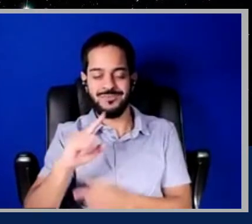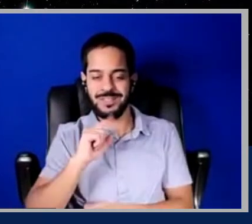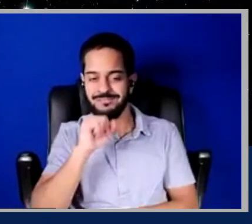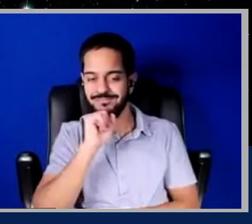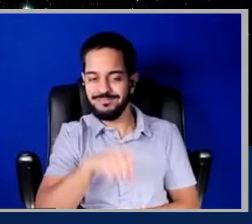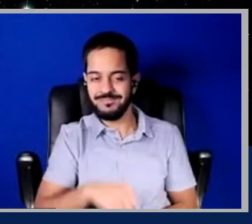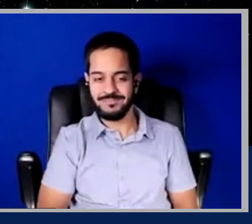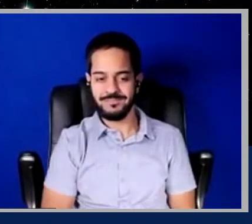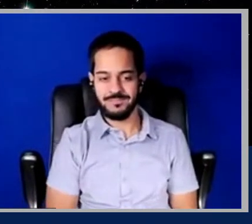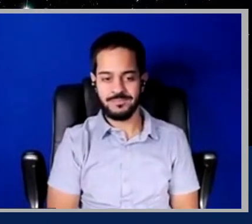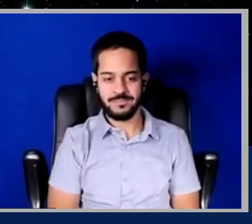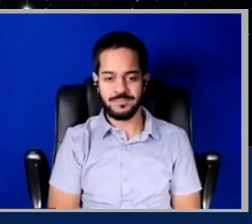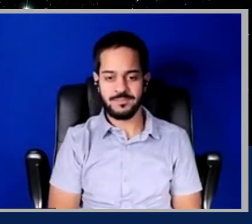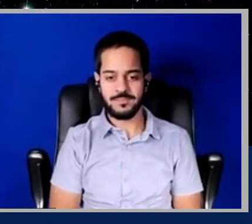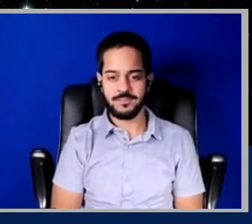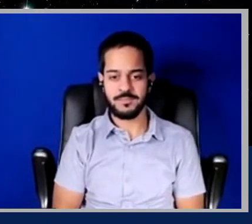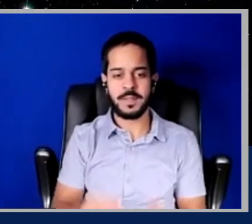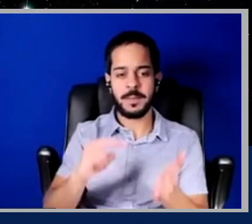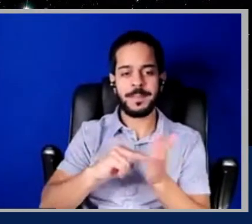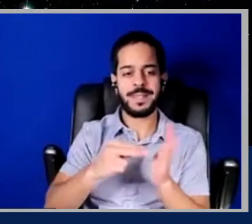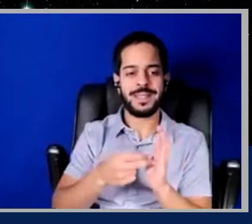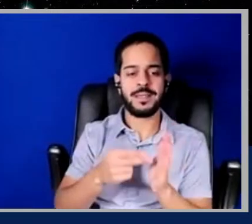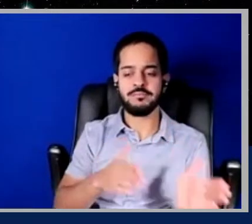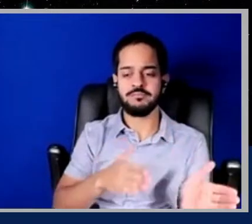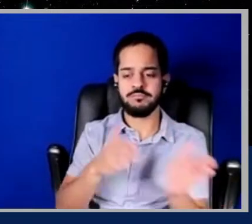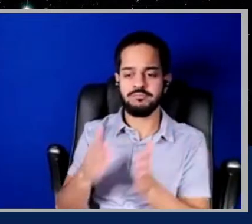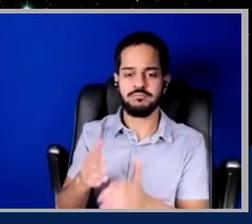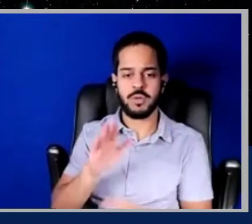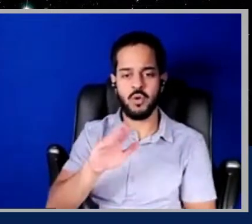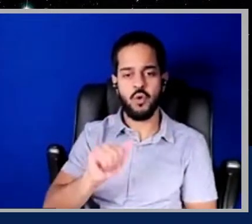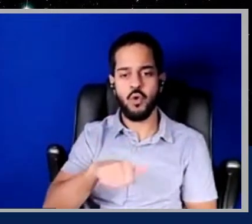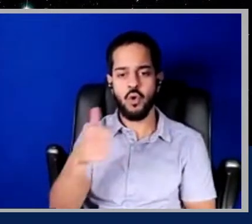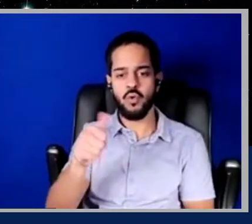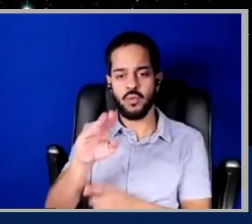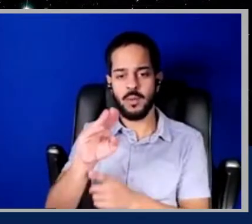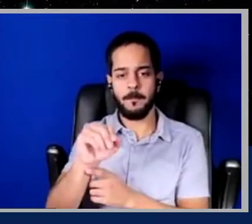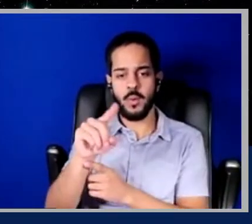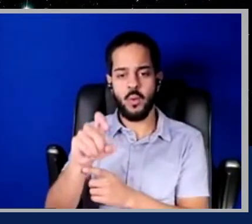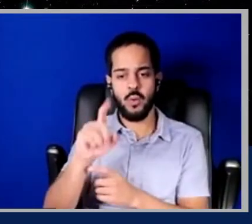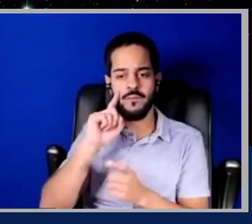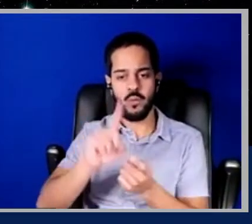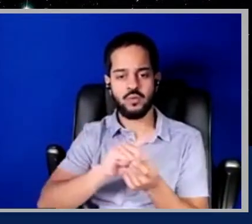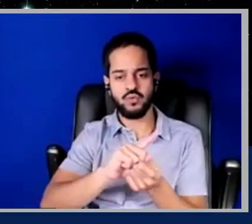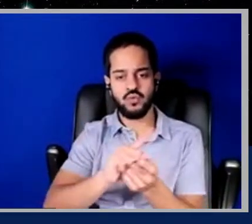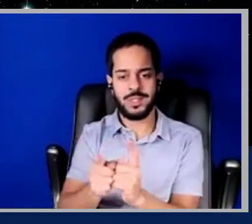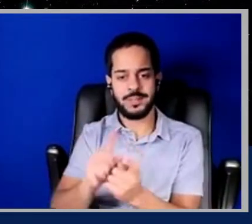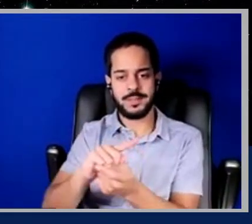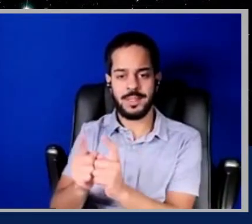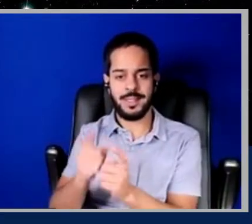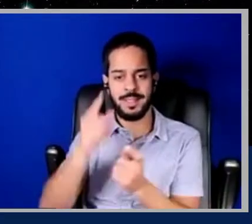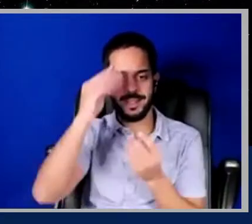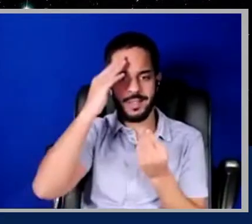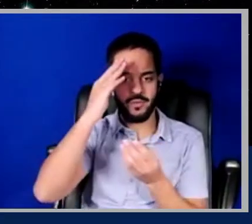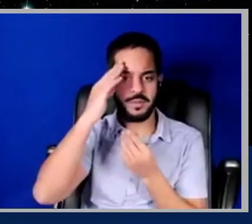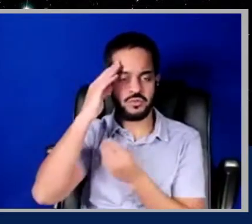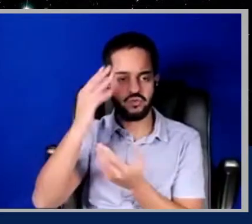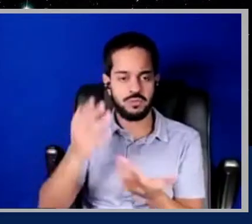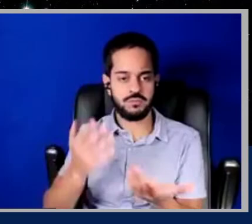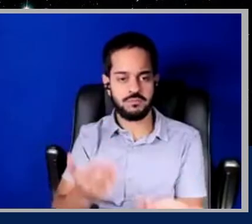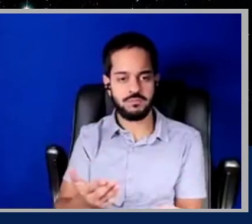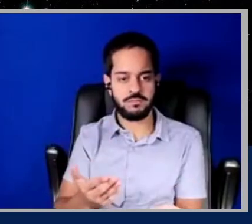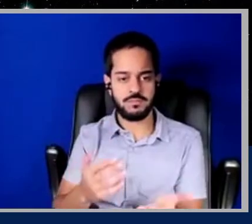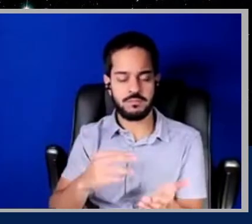So what about the other mode that you've sort of been translating some of these images into, which is